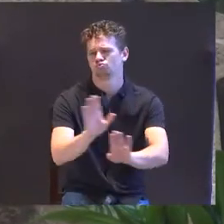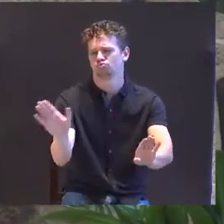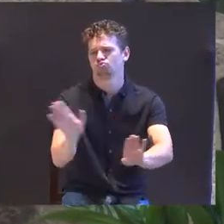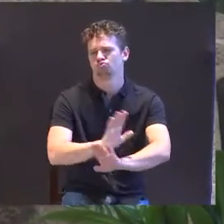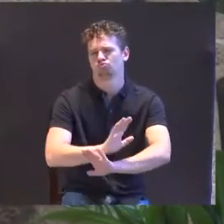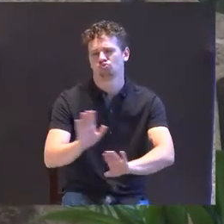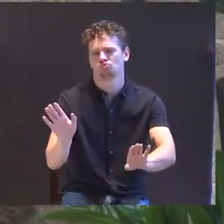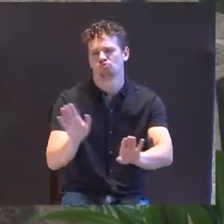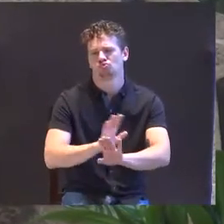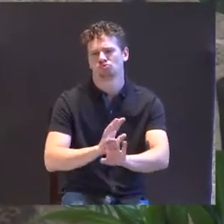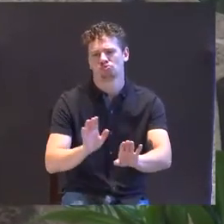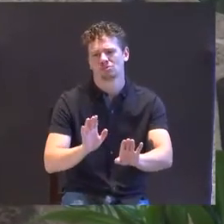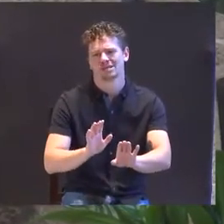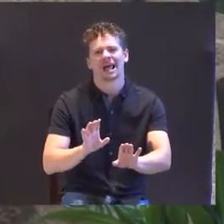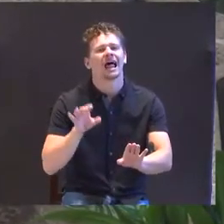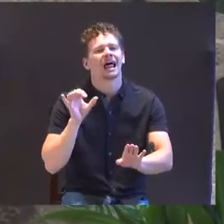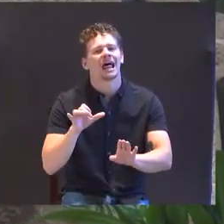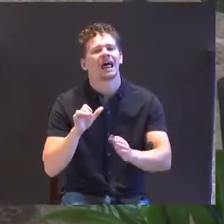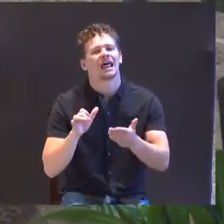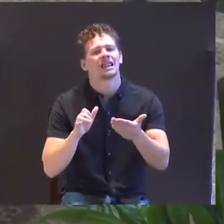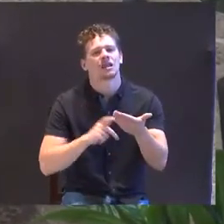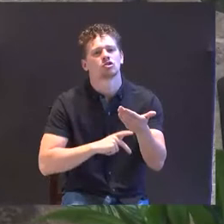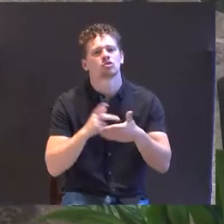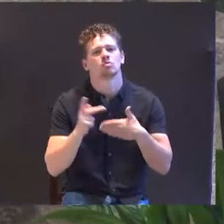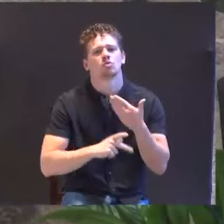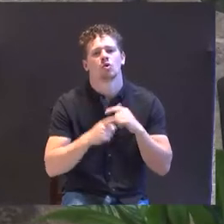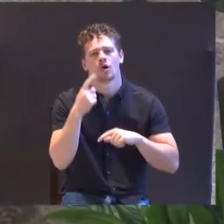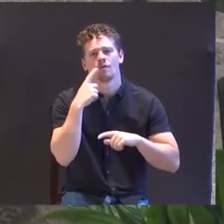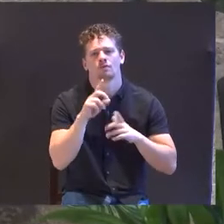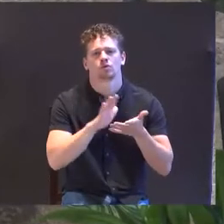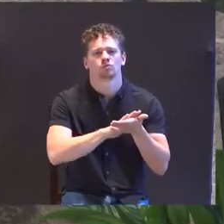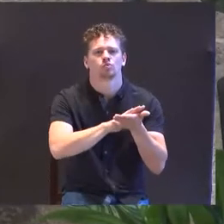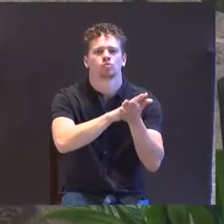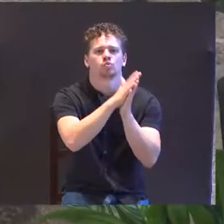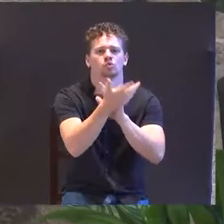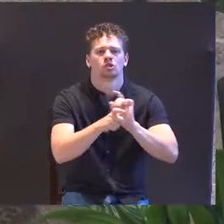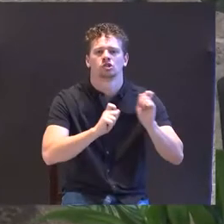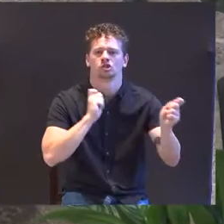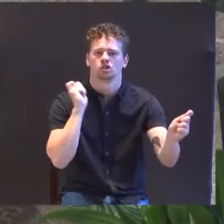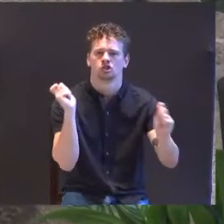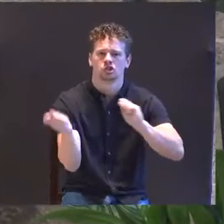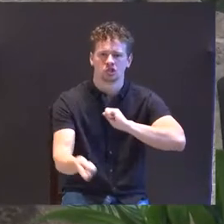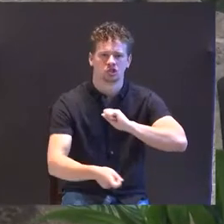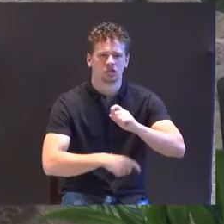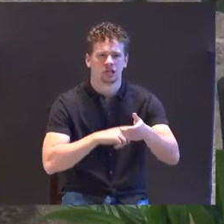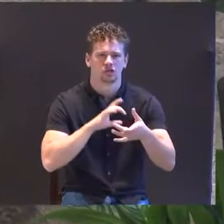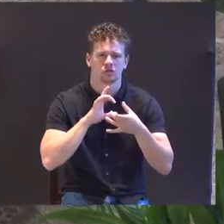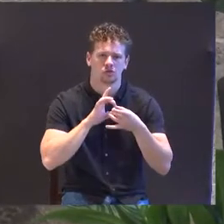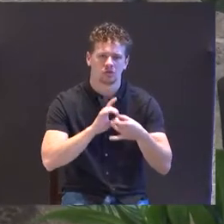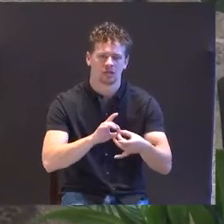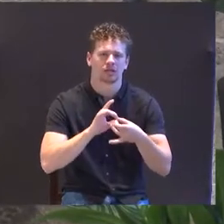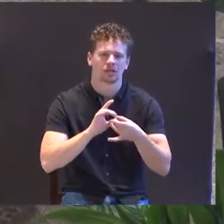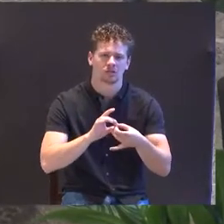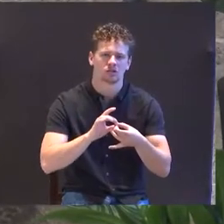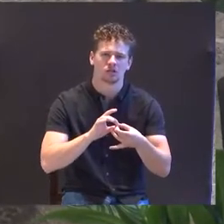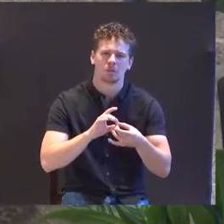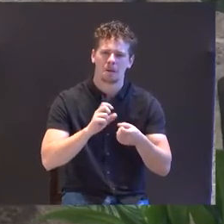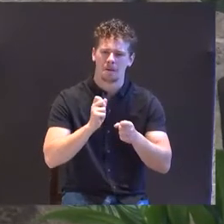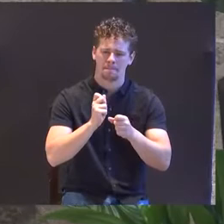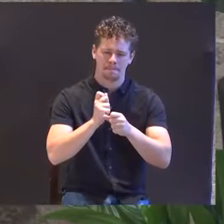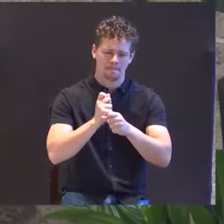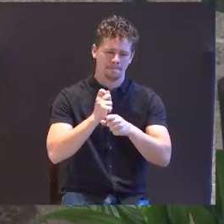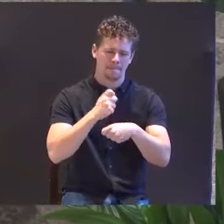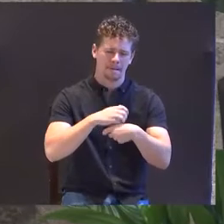It is, says Gandhi, a program for transforming relationships, ending in a peaceful transfer